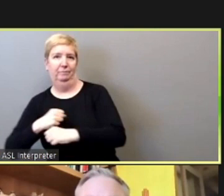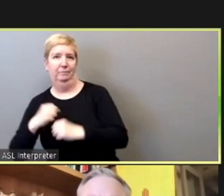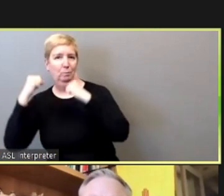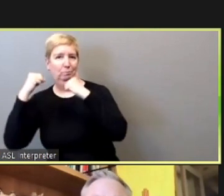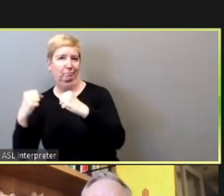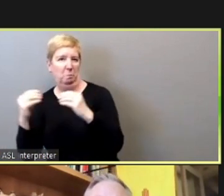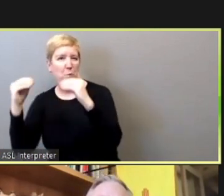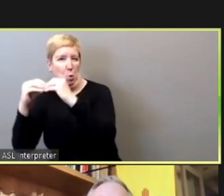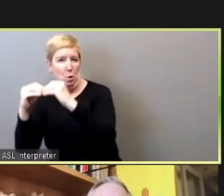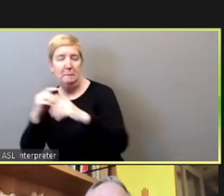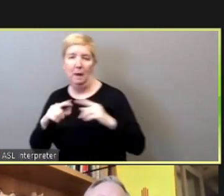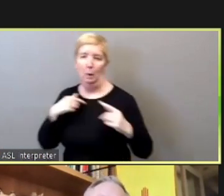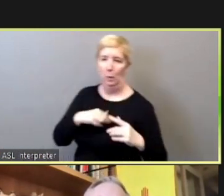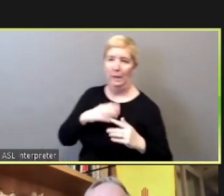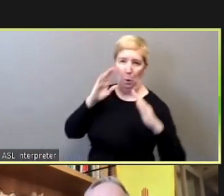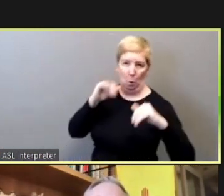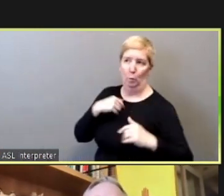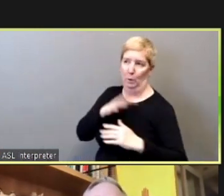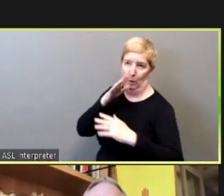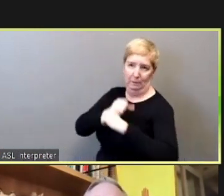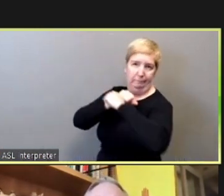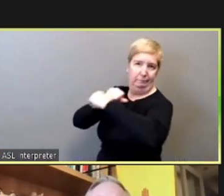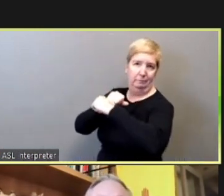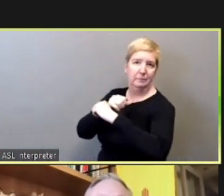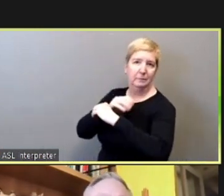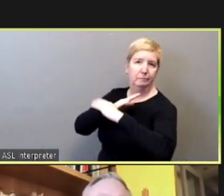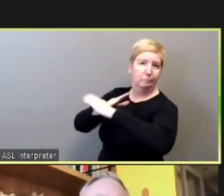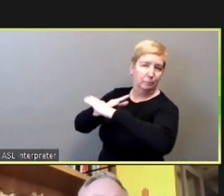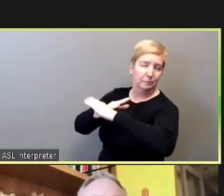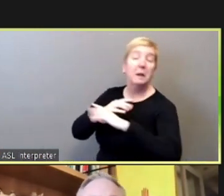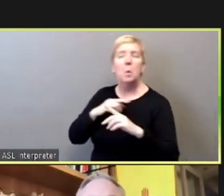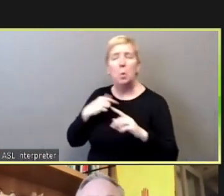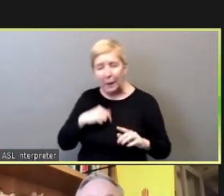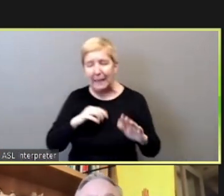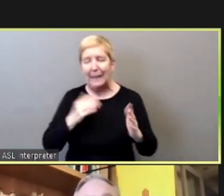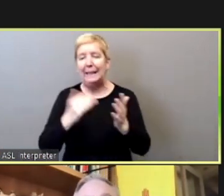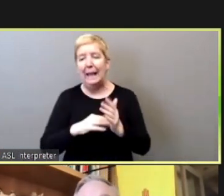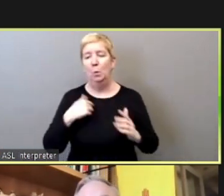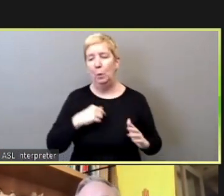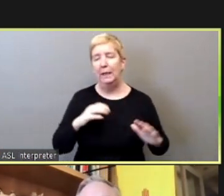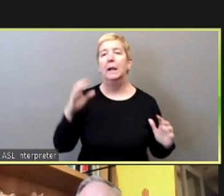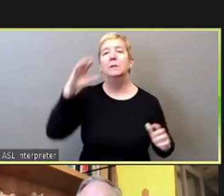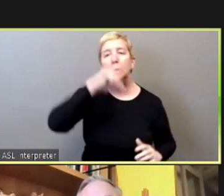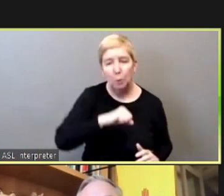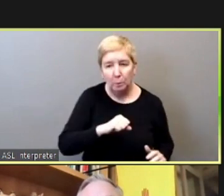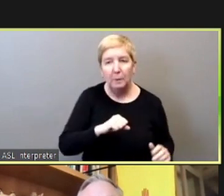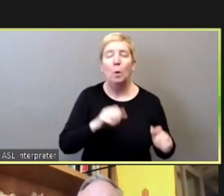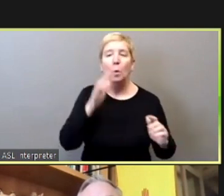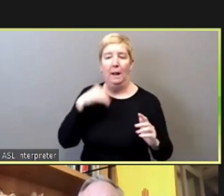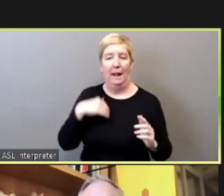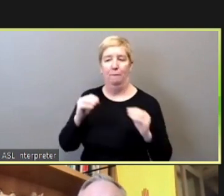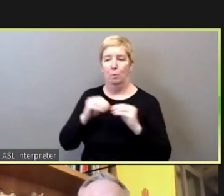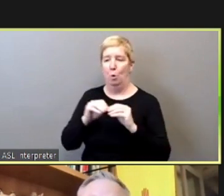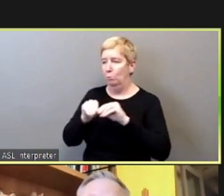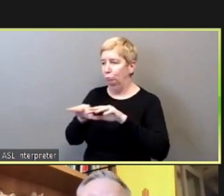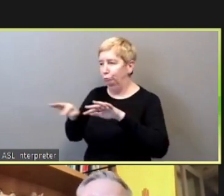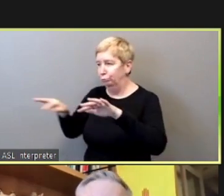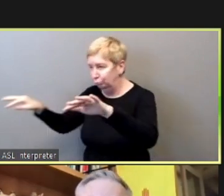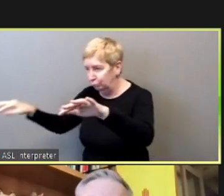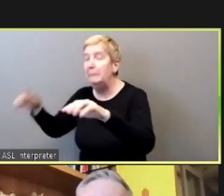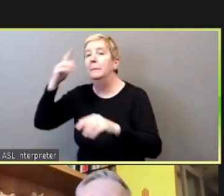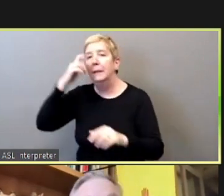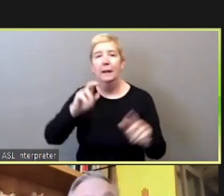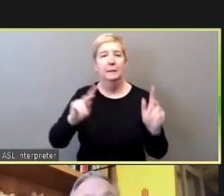do remember that we expect this increase in transmission of virus as people get out and about more. Remember that for